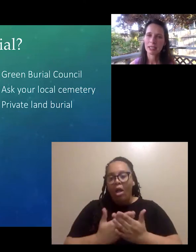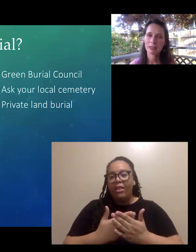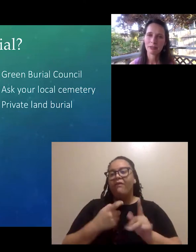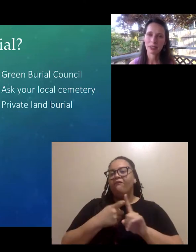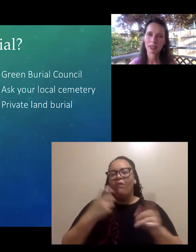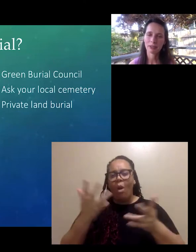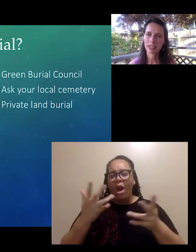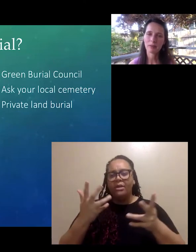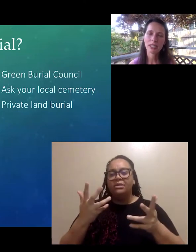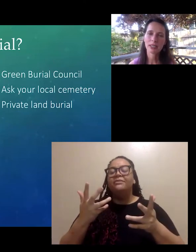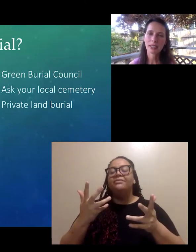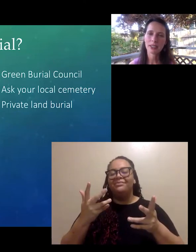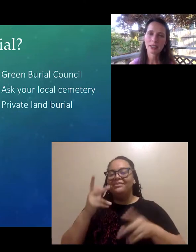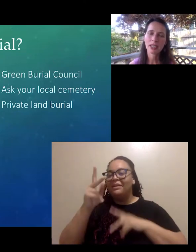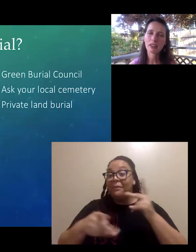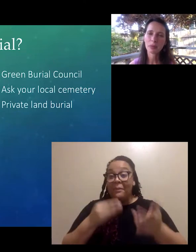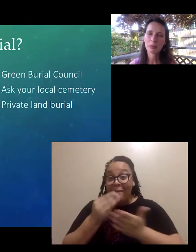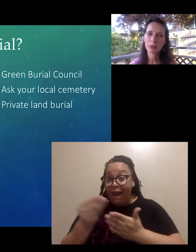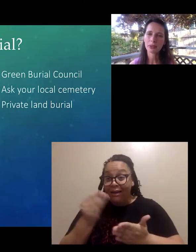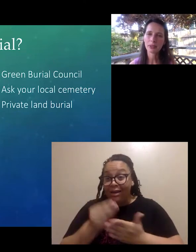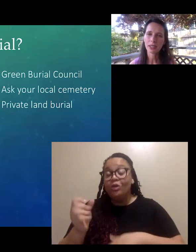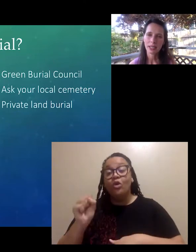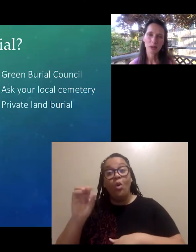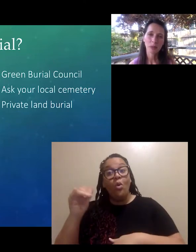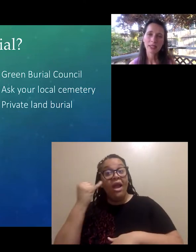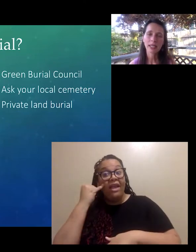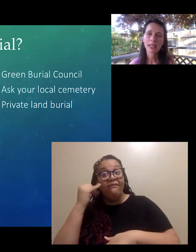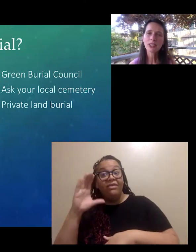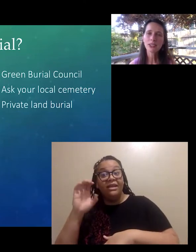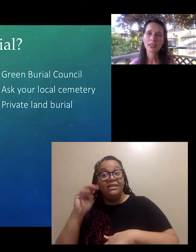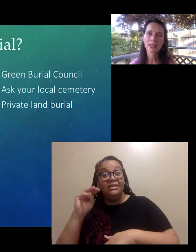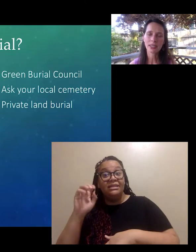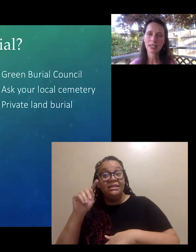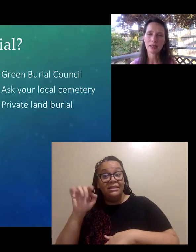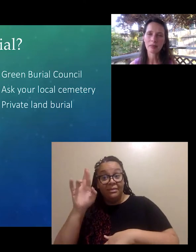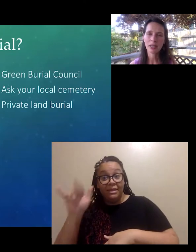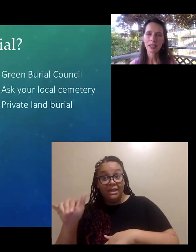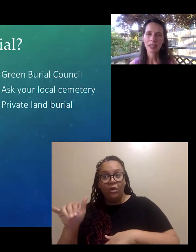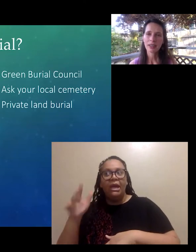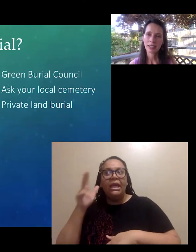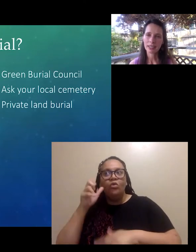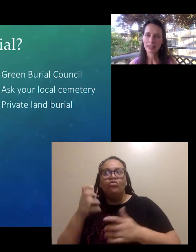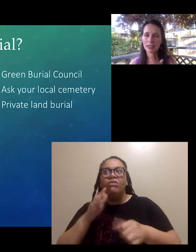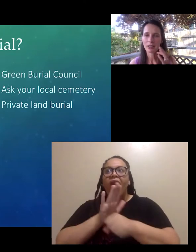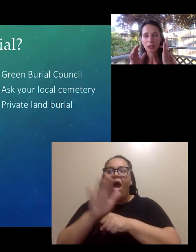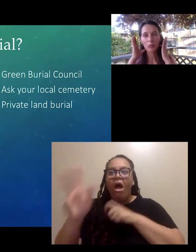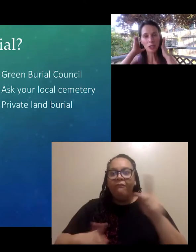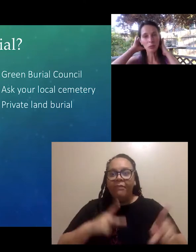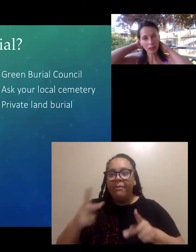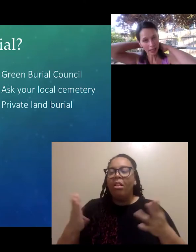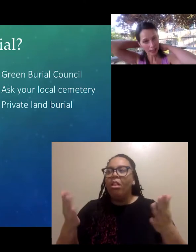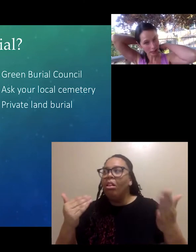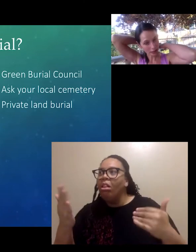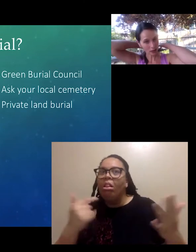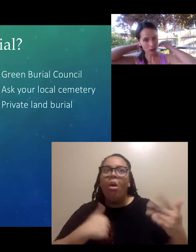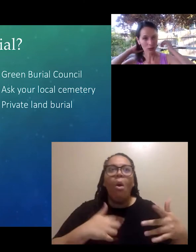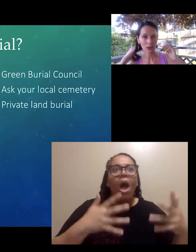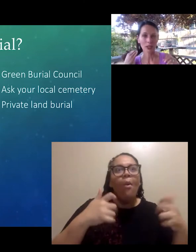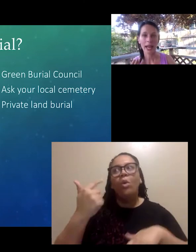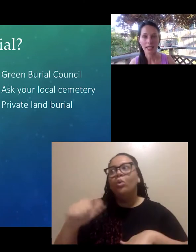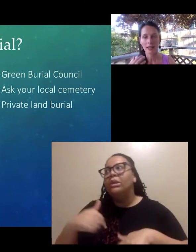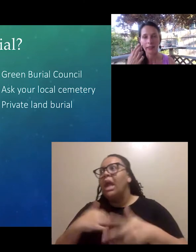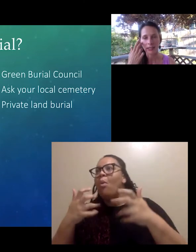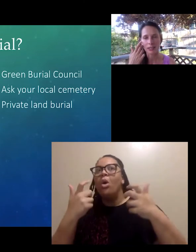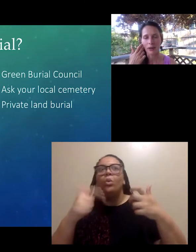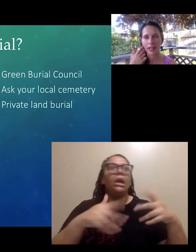if, if a cemetery hears enough people expressing an interest, um, then, you know, they're much more likely to,